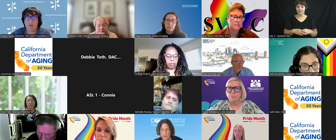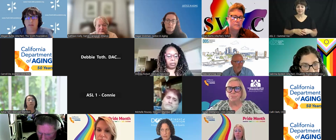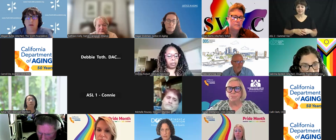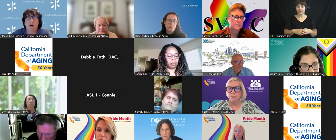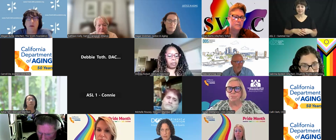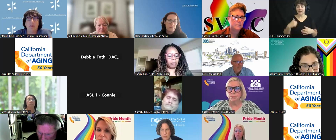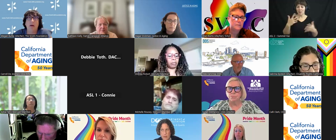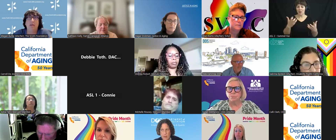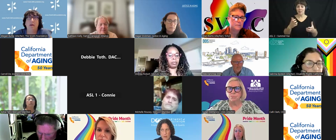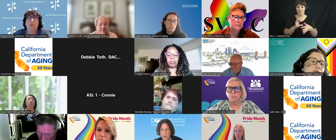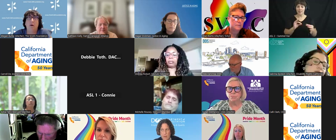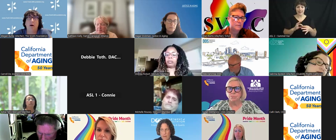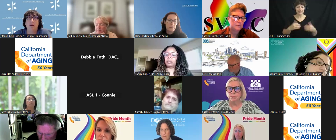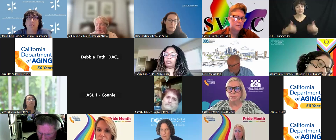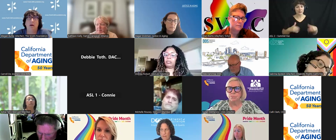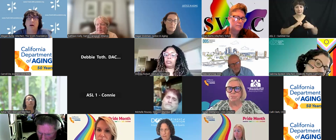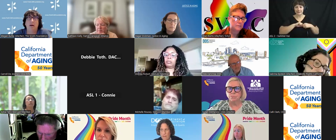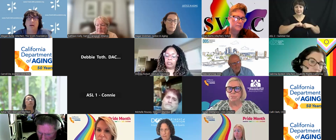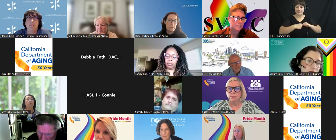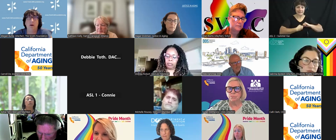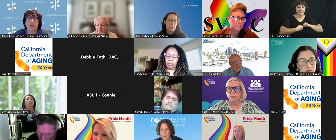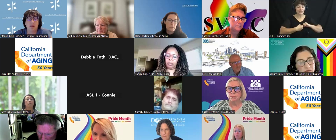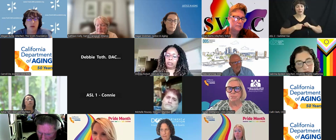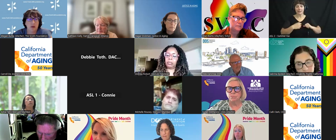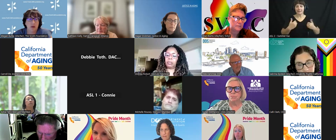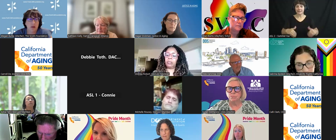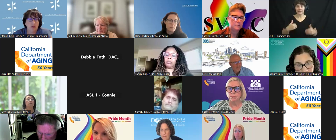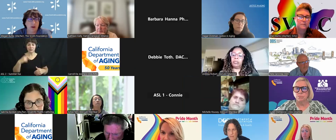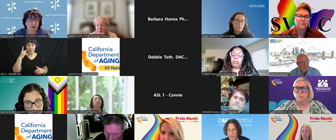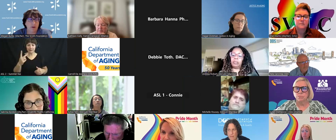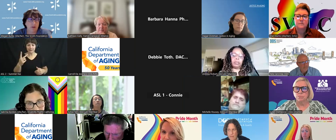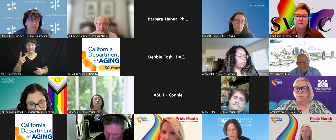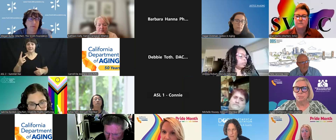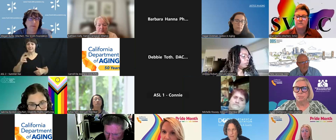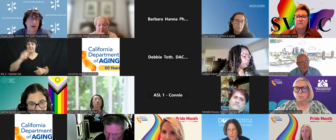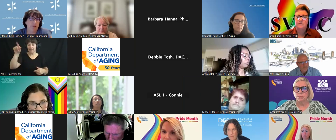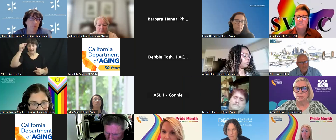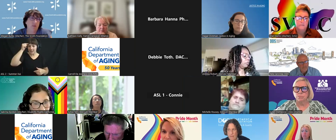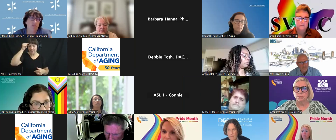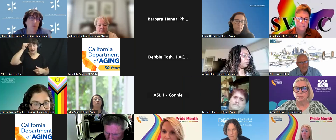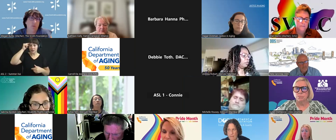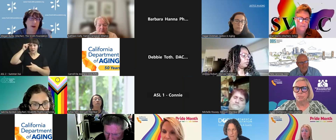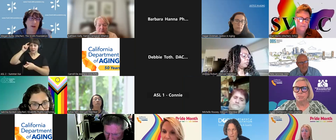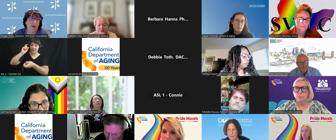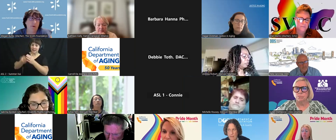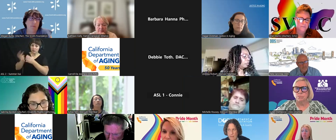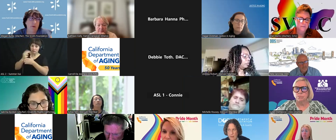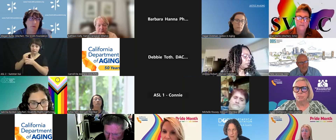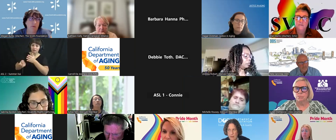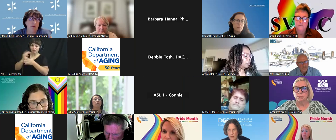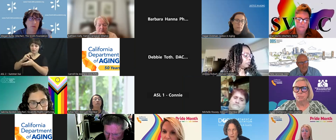how disheartening I think it was with the governor's May revise with so